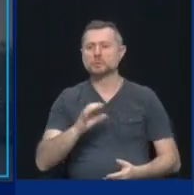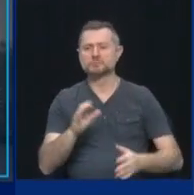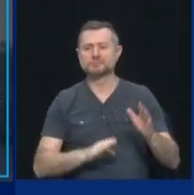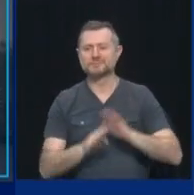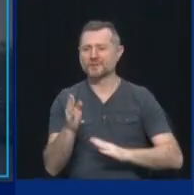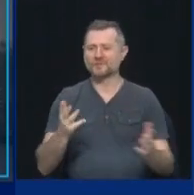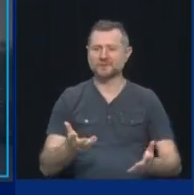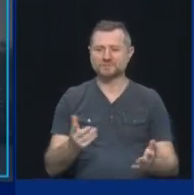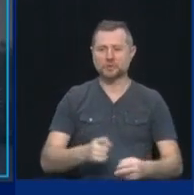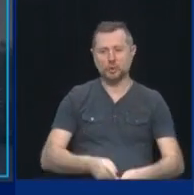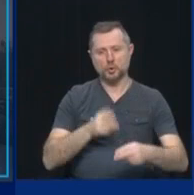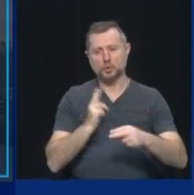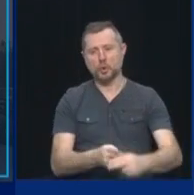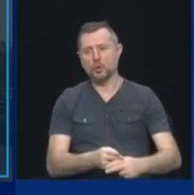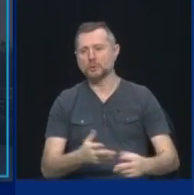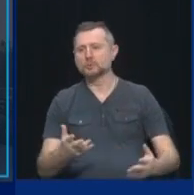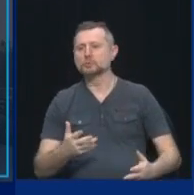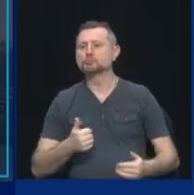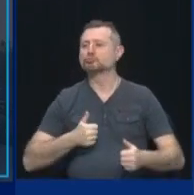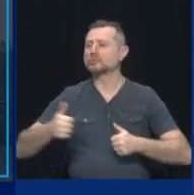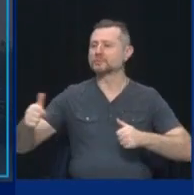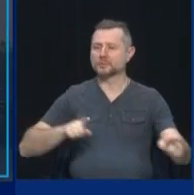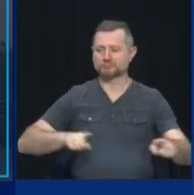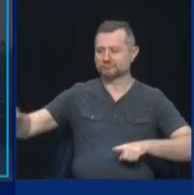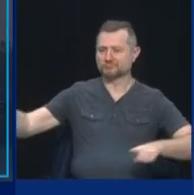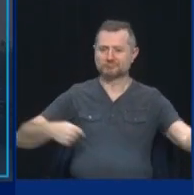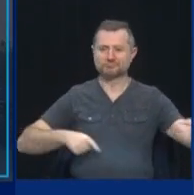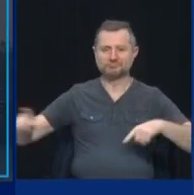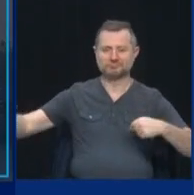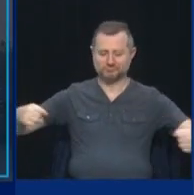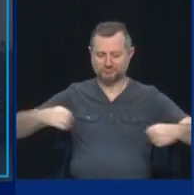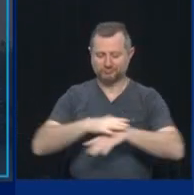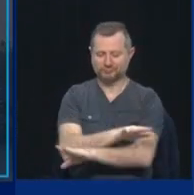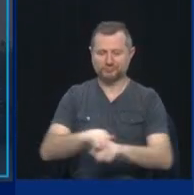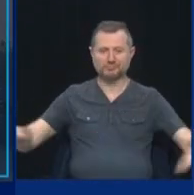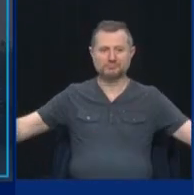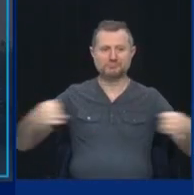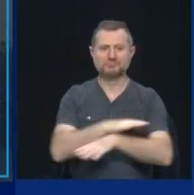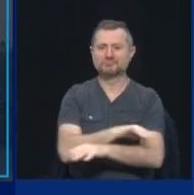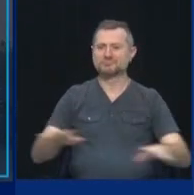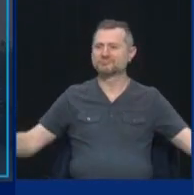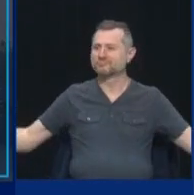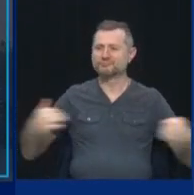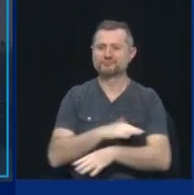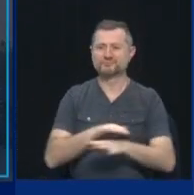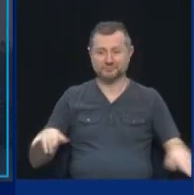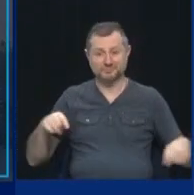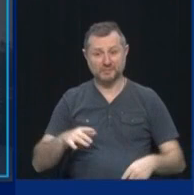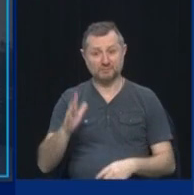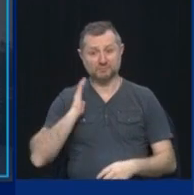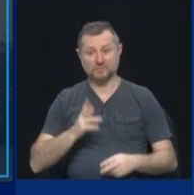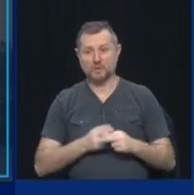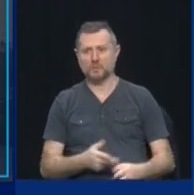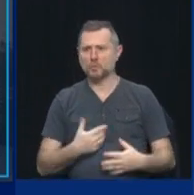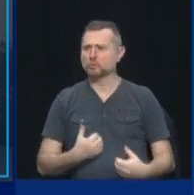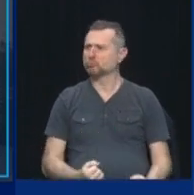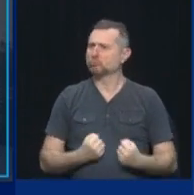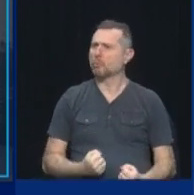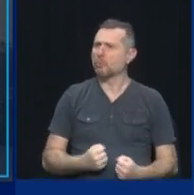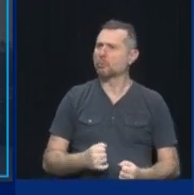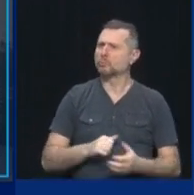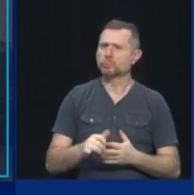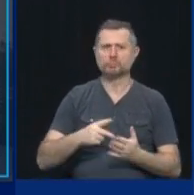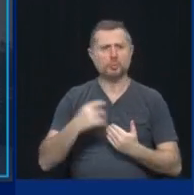transportation network that we built. Bold, audacious, and we did it. New York